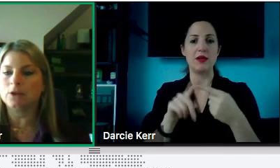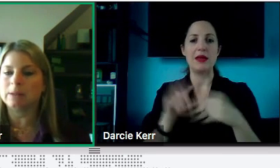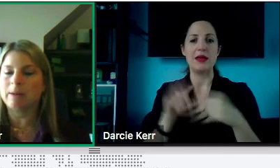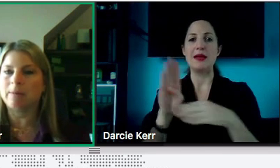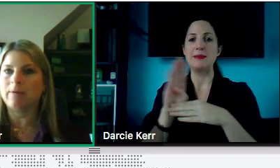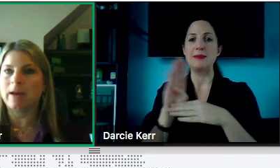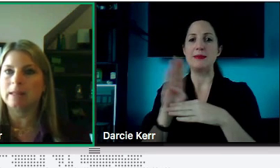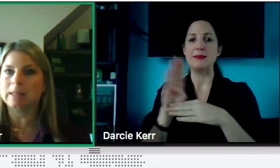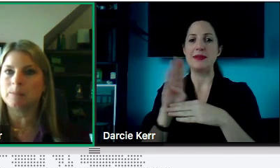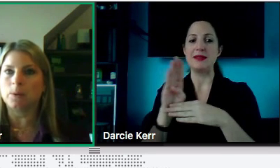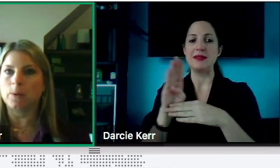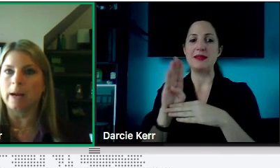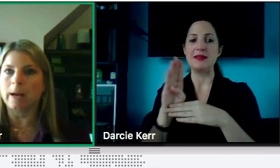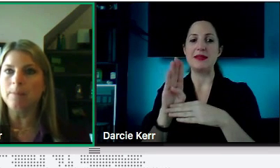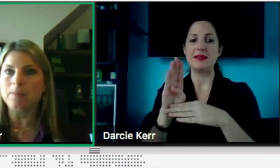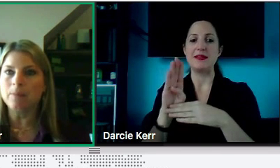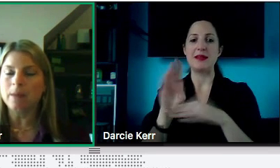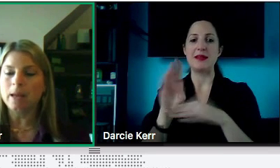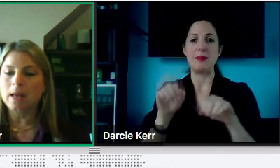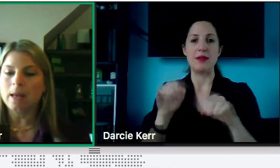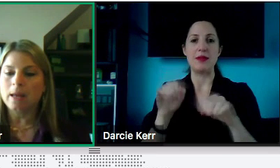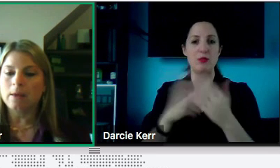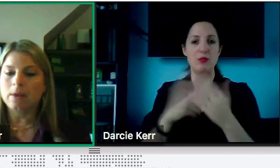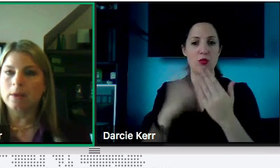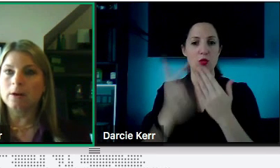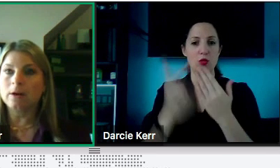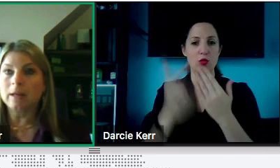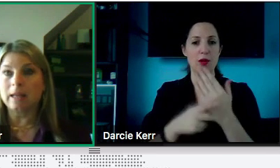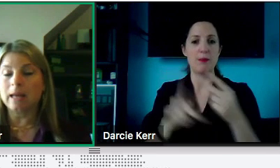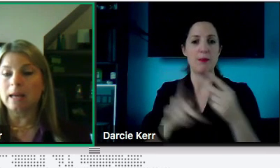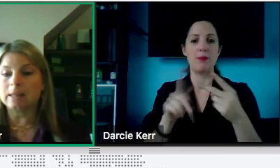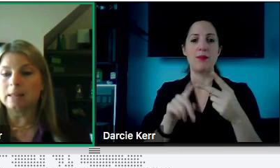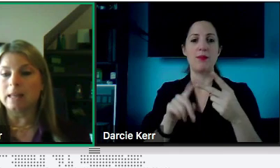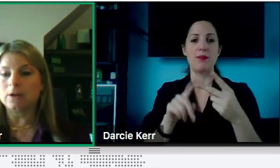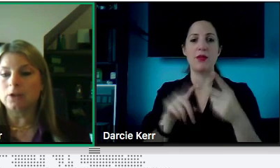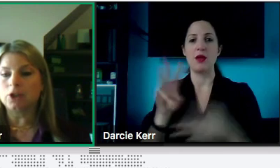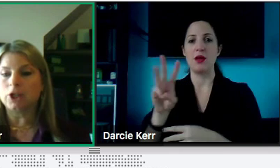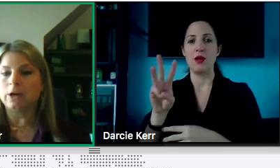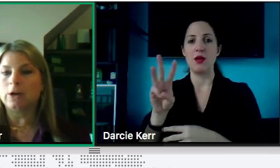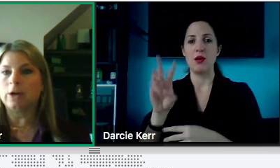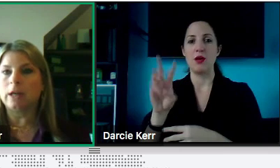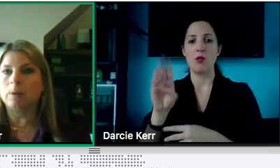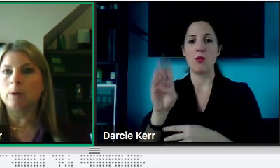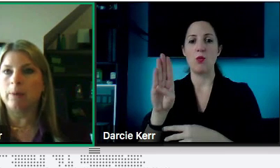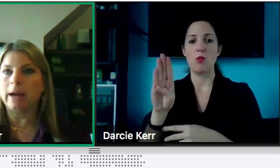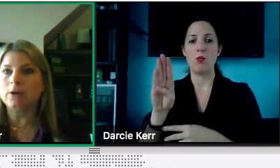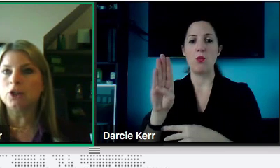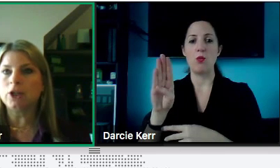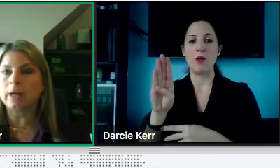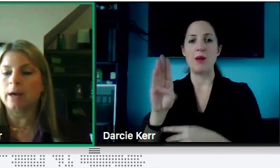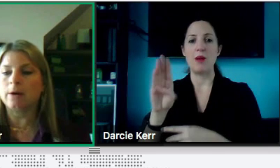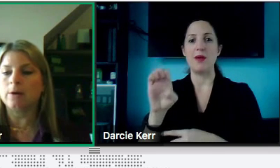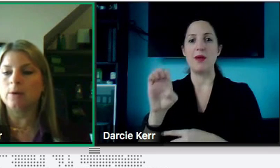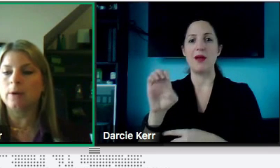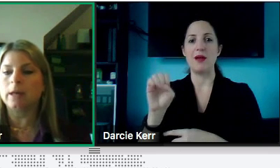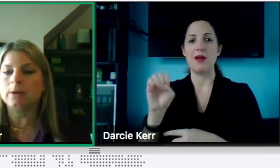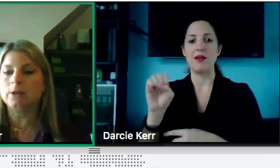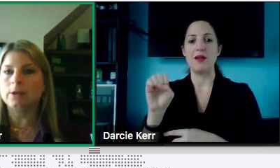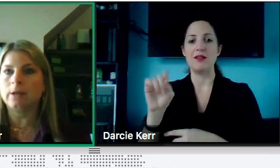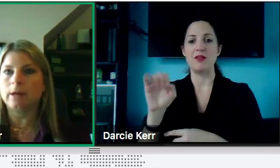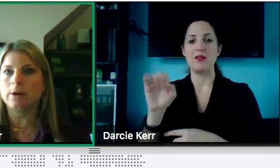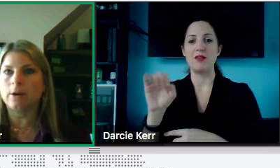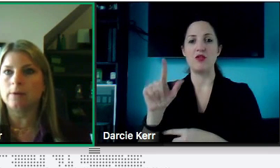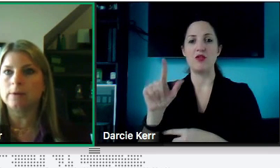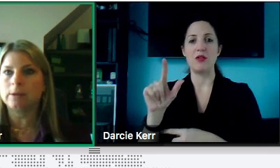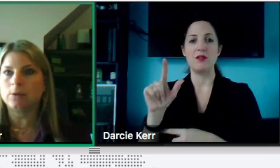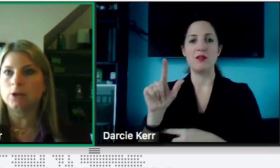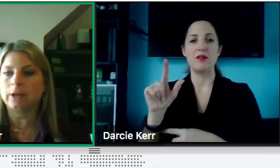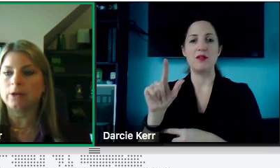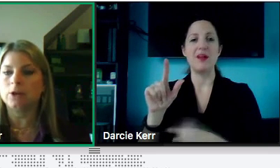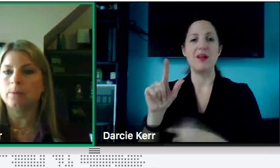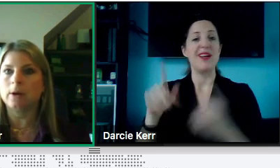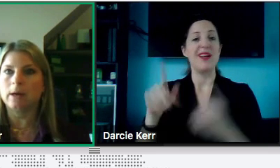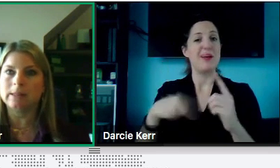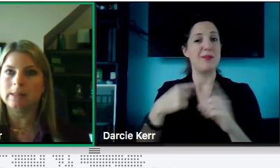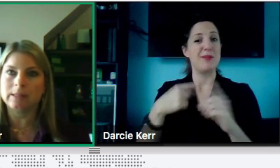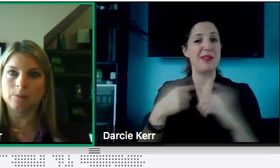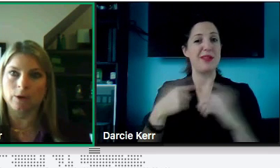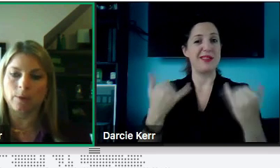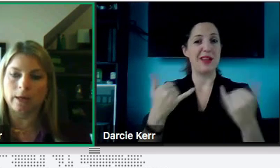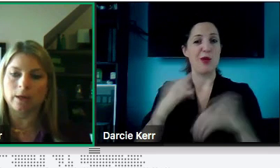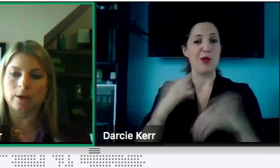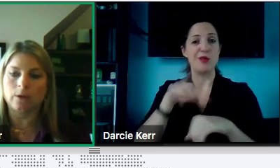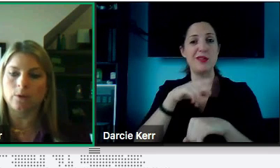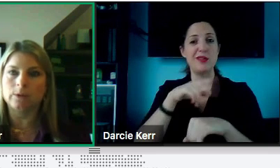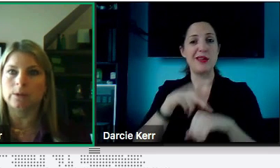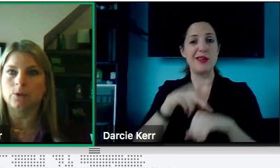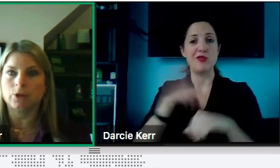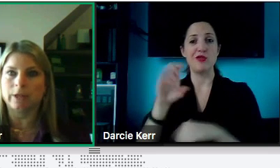Web Essentials Web Advanced program. Thirdly, as a national charity, we're branching out into the area of social enterprise,